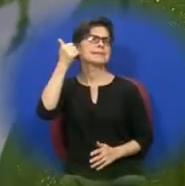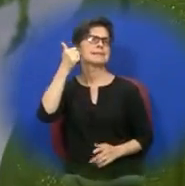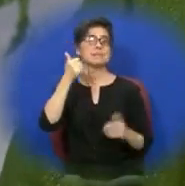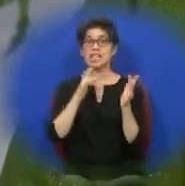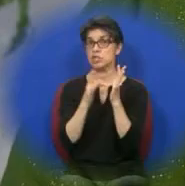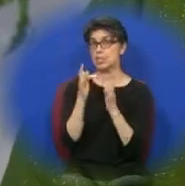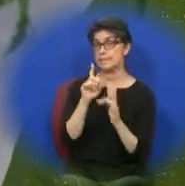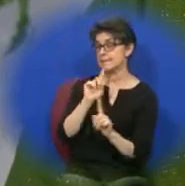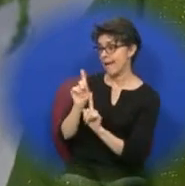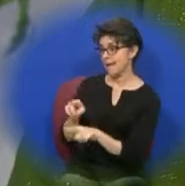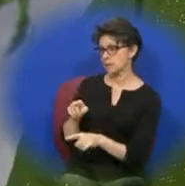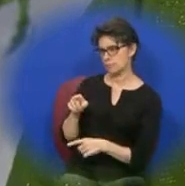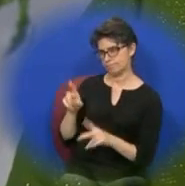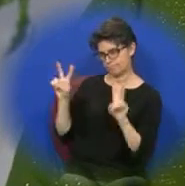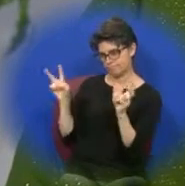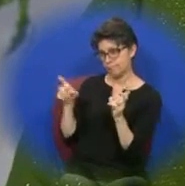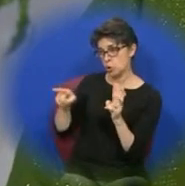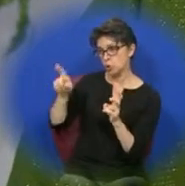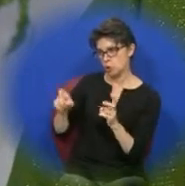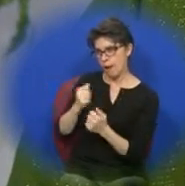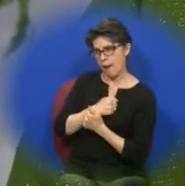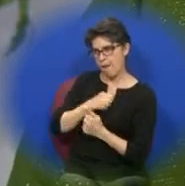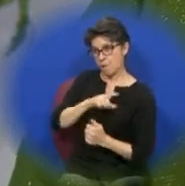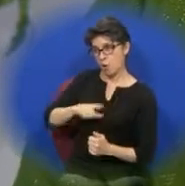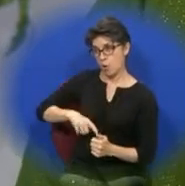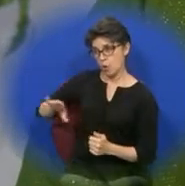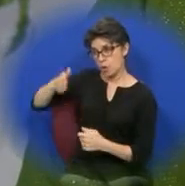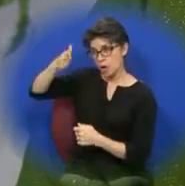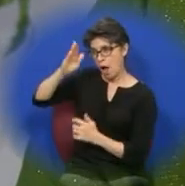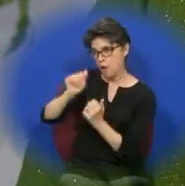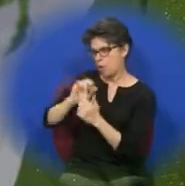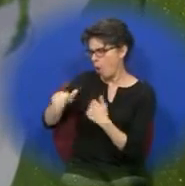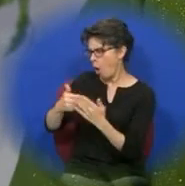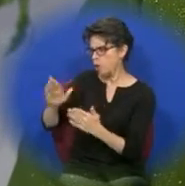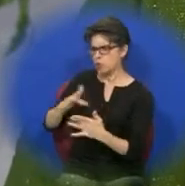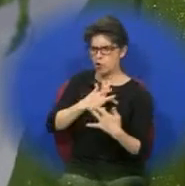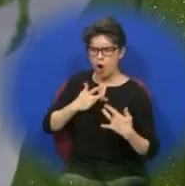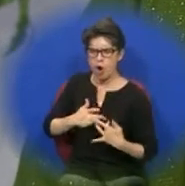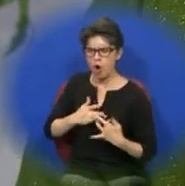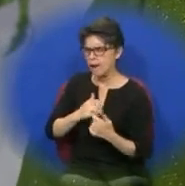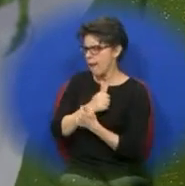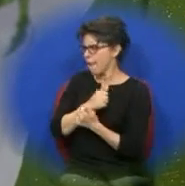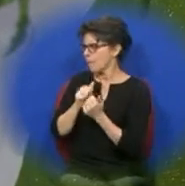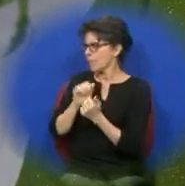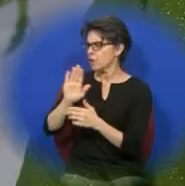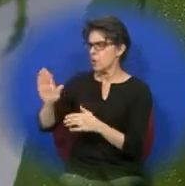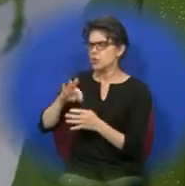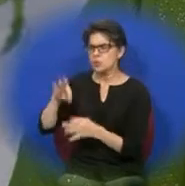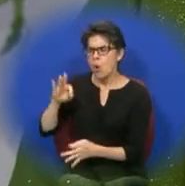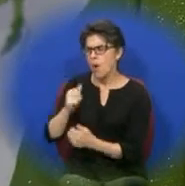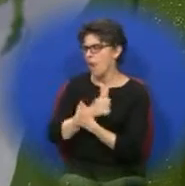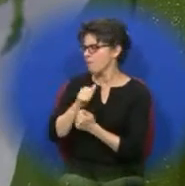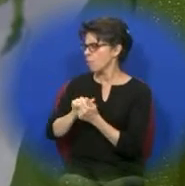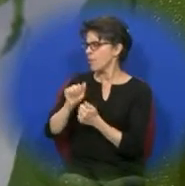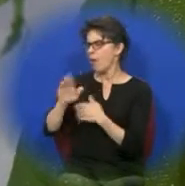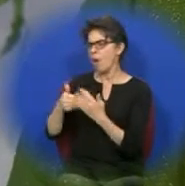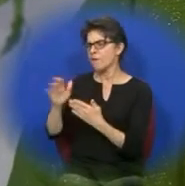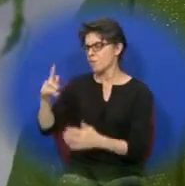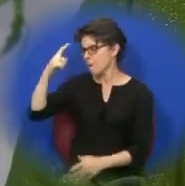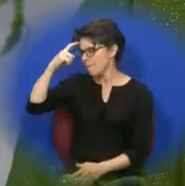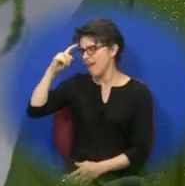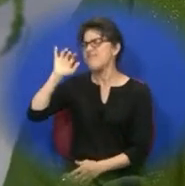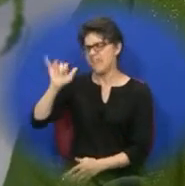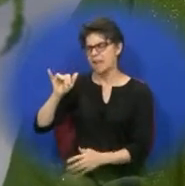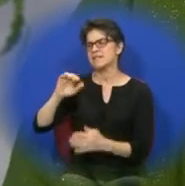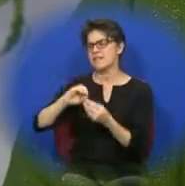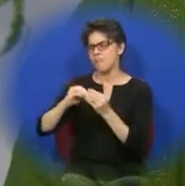him, "You shall love the Lord your God with all of your heart, with all of your soul, and with all of your mind. This is the greatest and the first